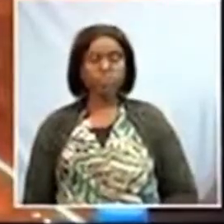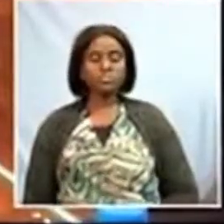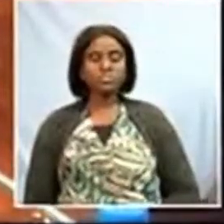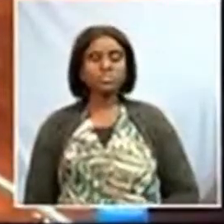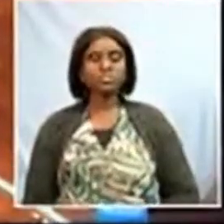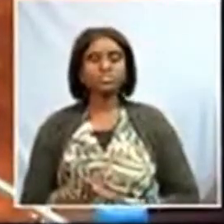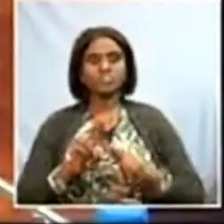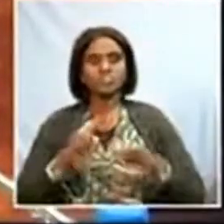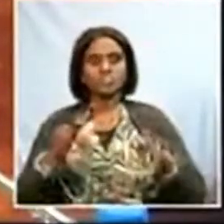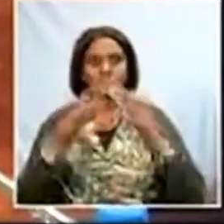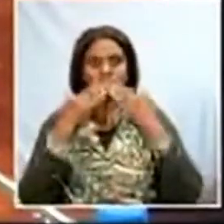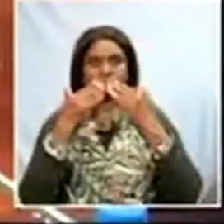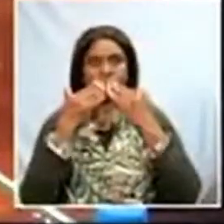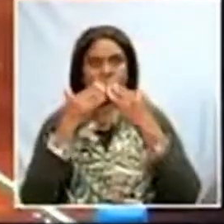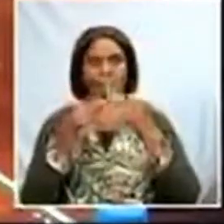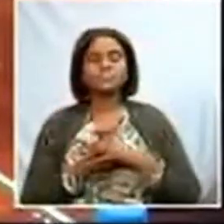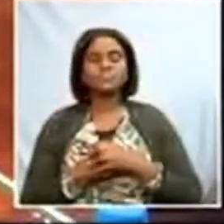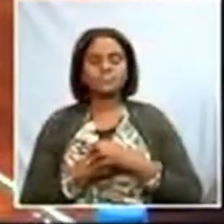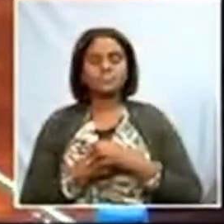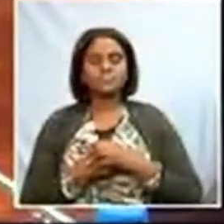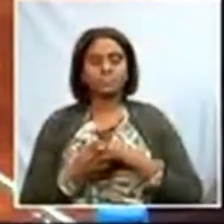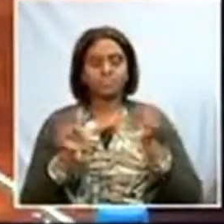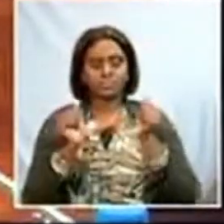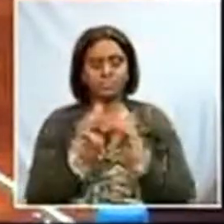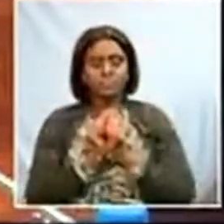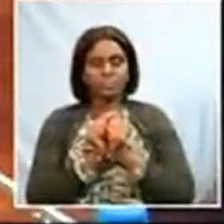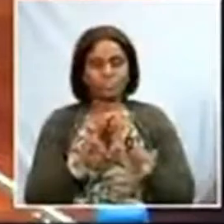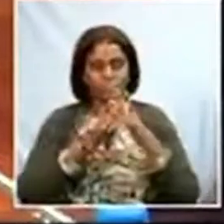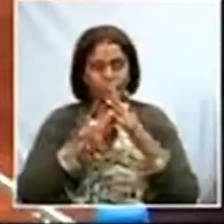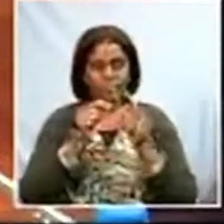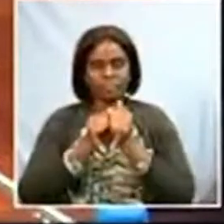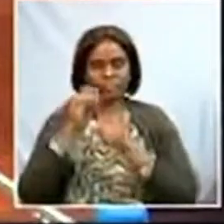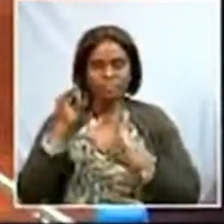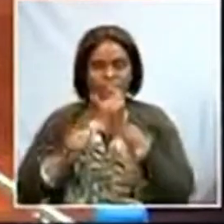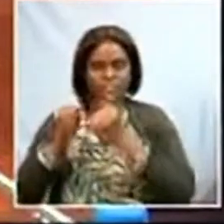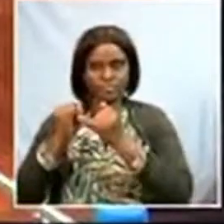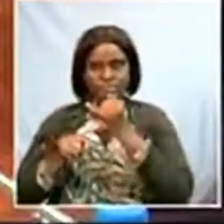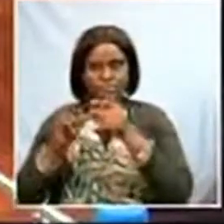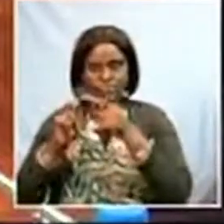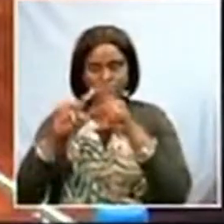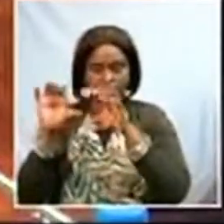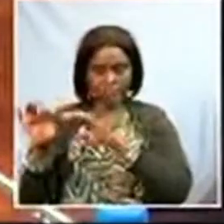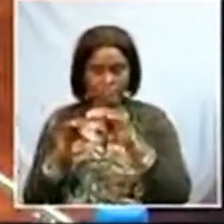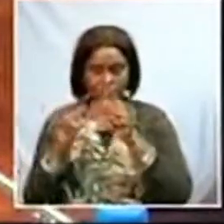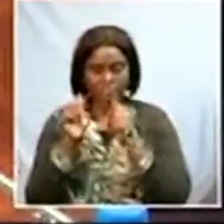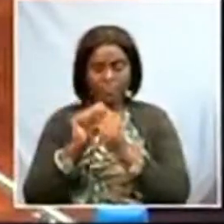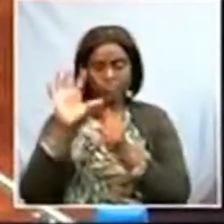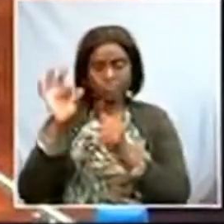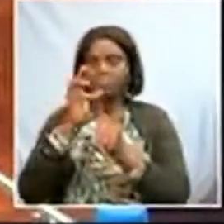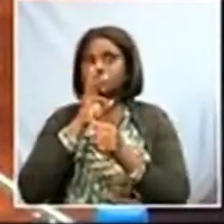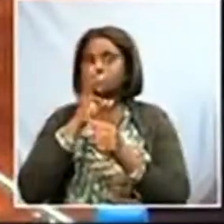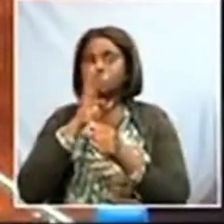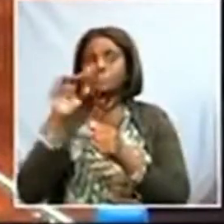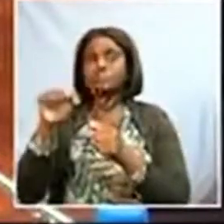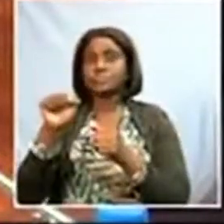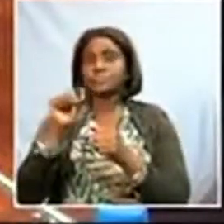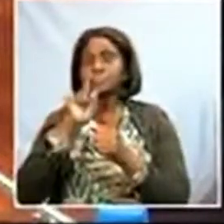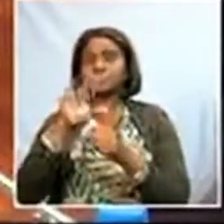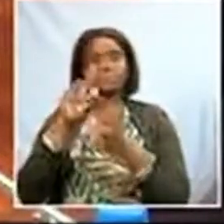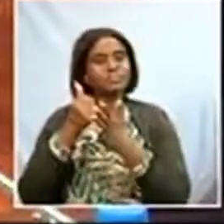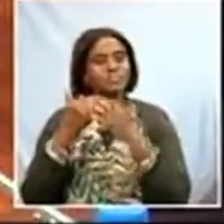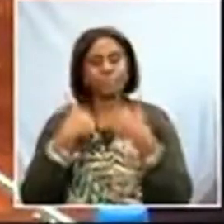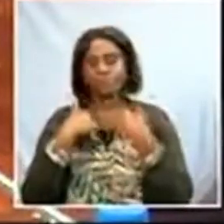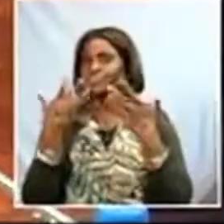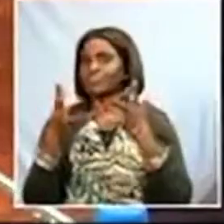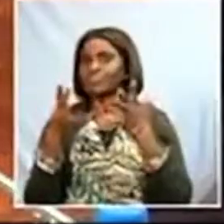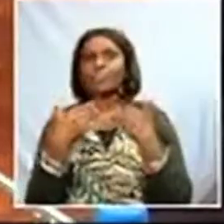Thank you, Chair. With regard, I'll start with the last question to do with the 9 boreholes. Yes, those boreholes have been